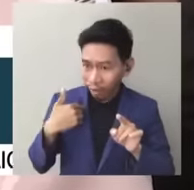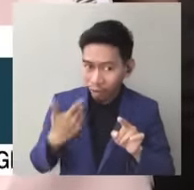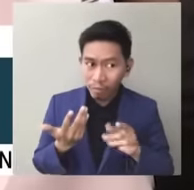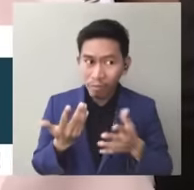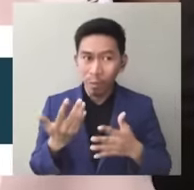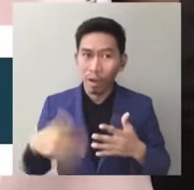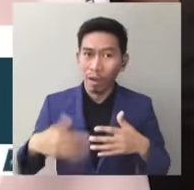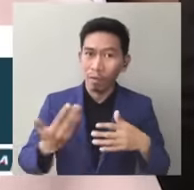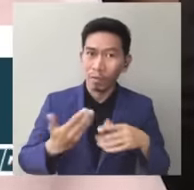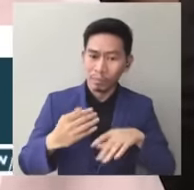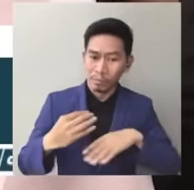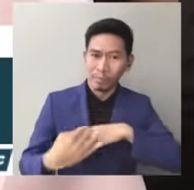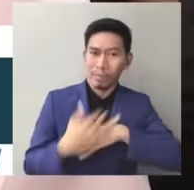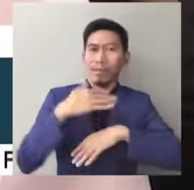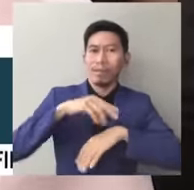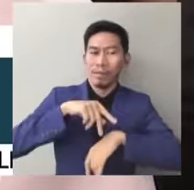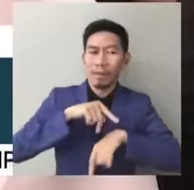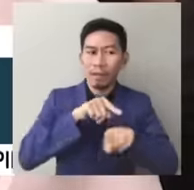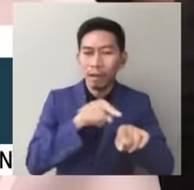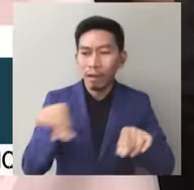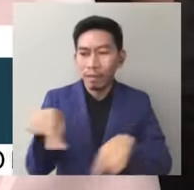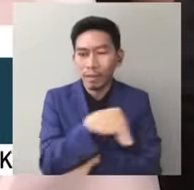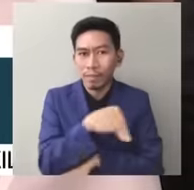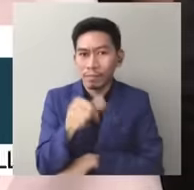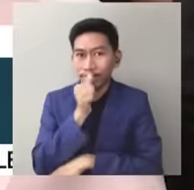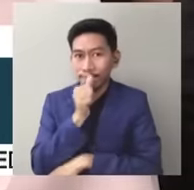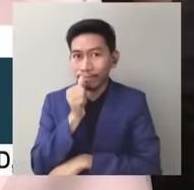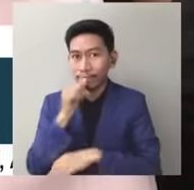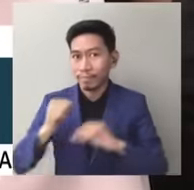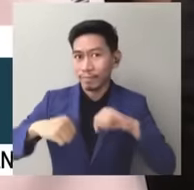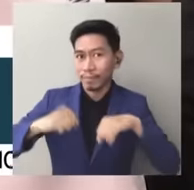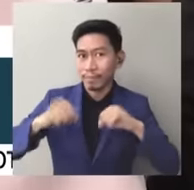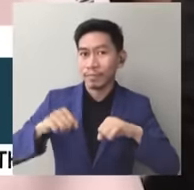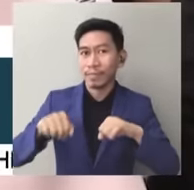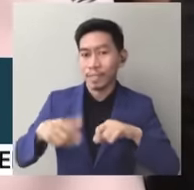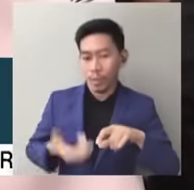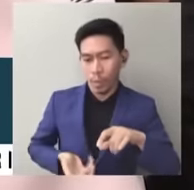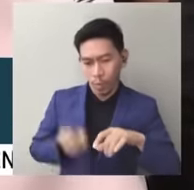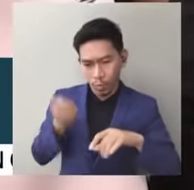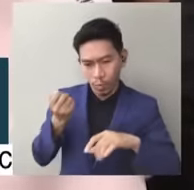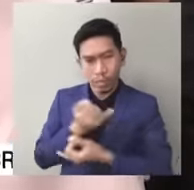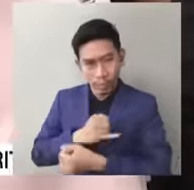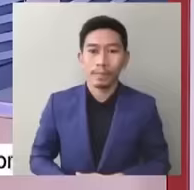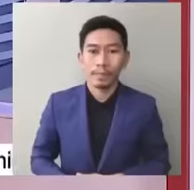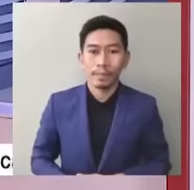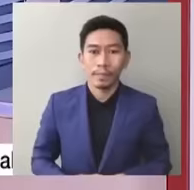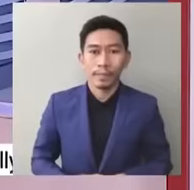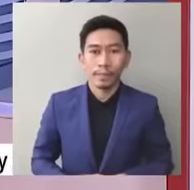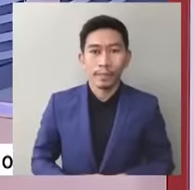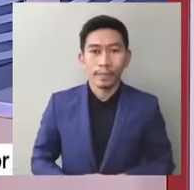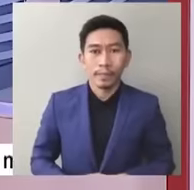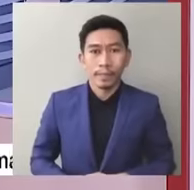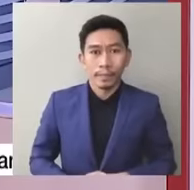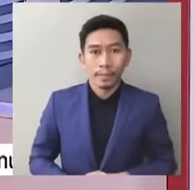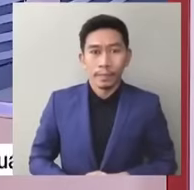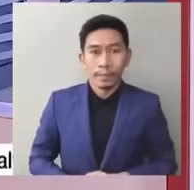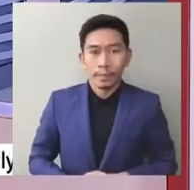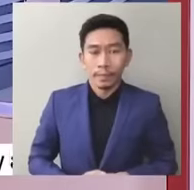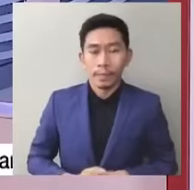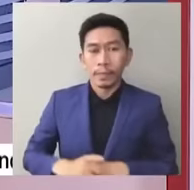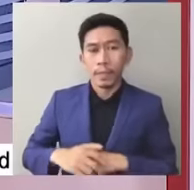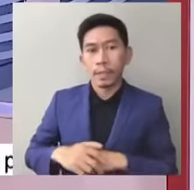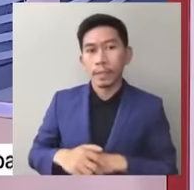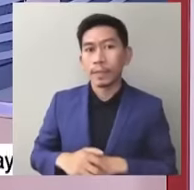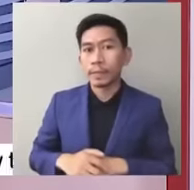agreement the territory, the sovereignty, and the sovereign rights of the Philippines. The Philippine poll body